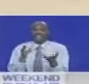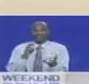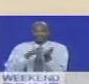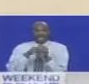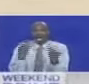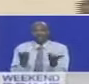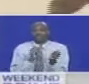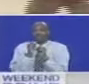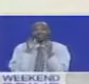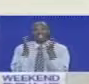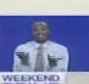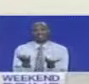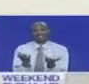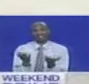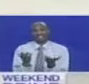used for sports.